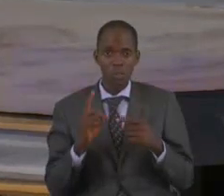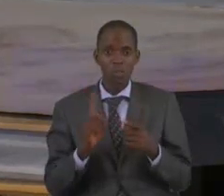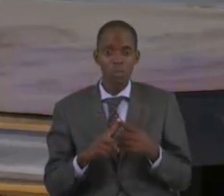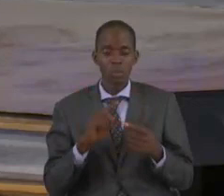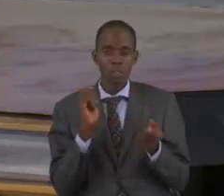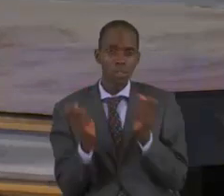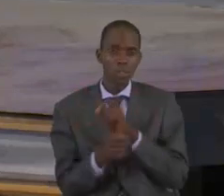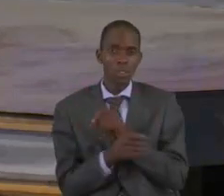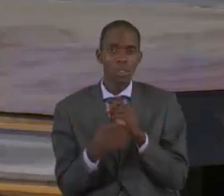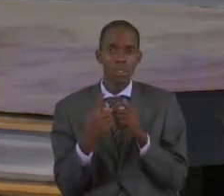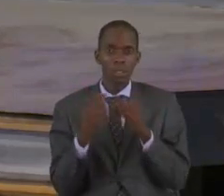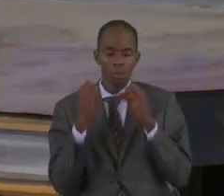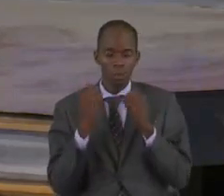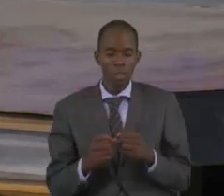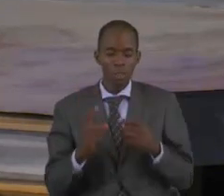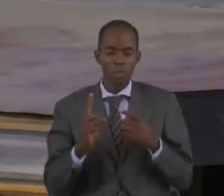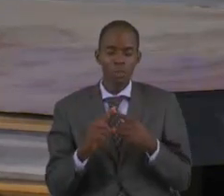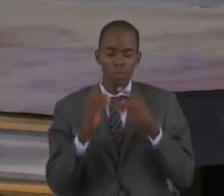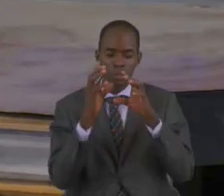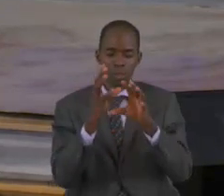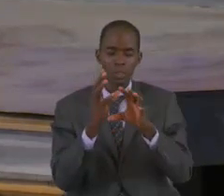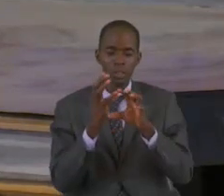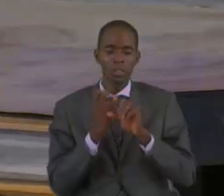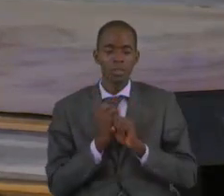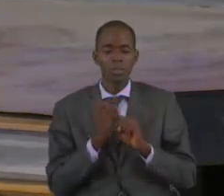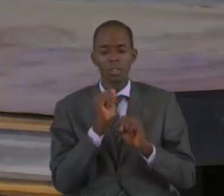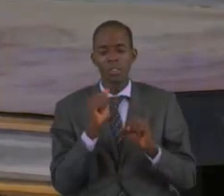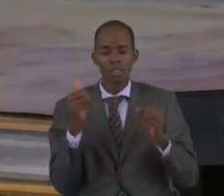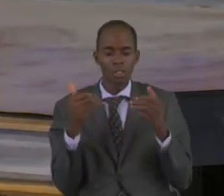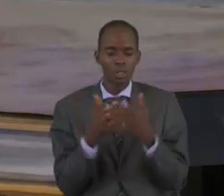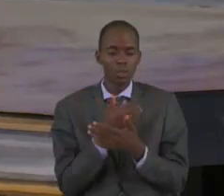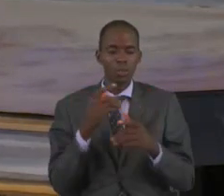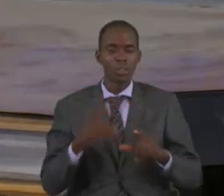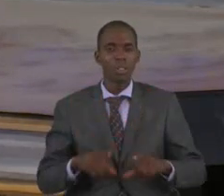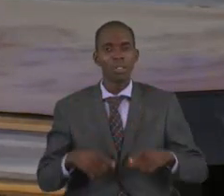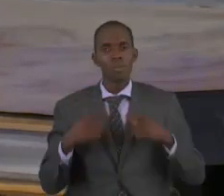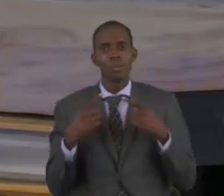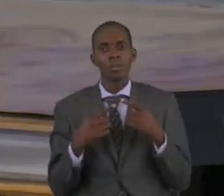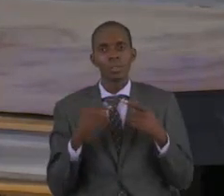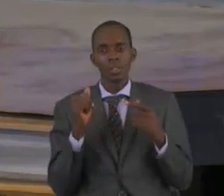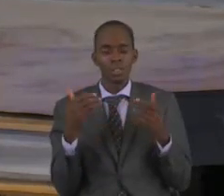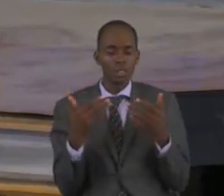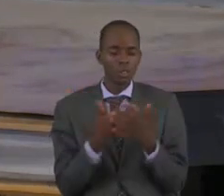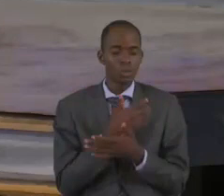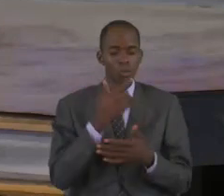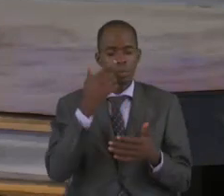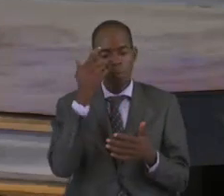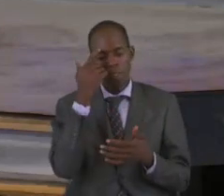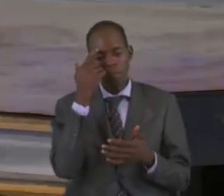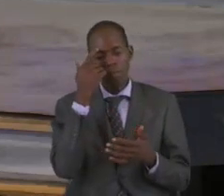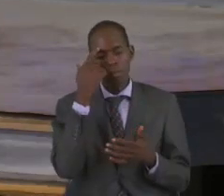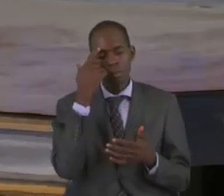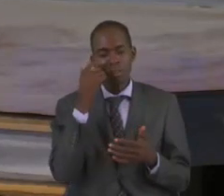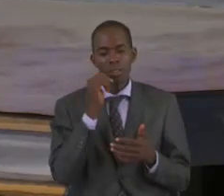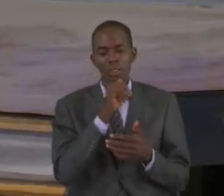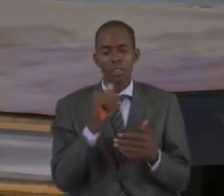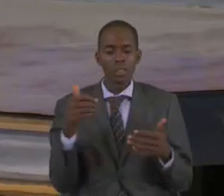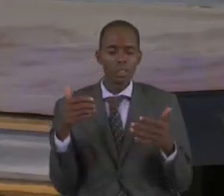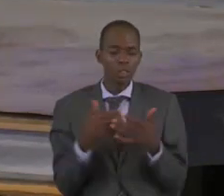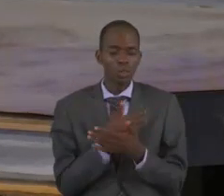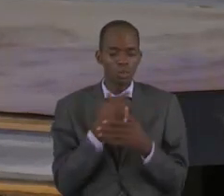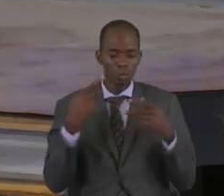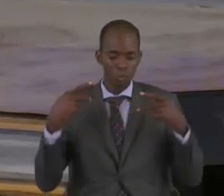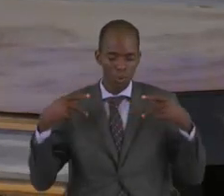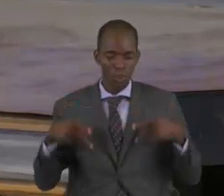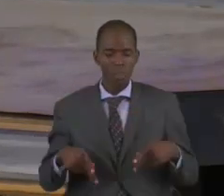the power to receive a new life, a new mind, a new